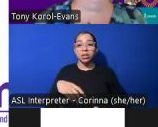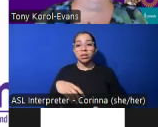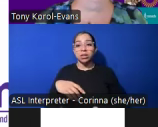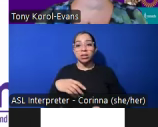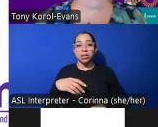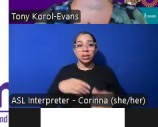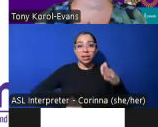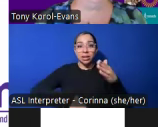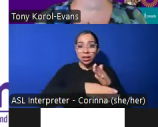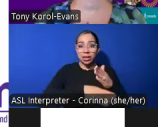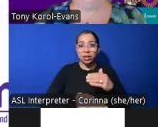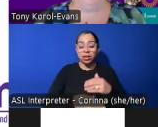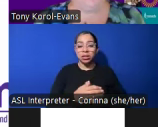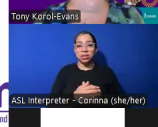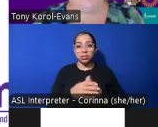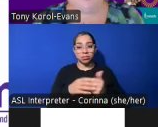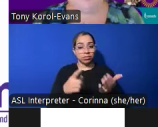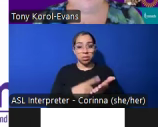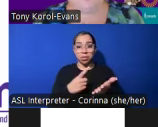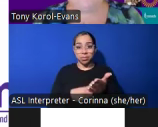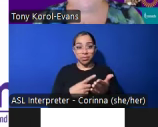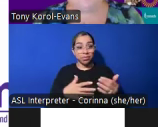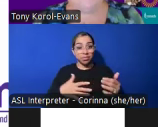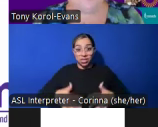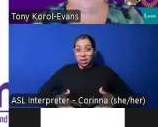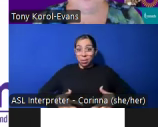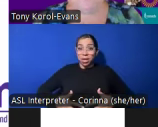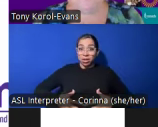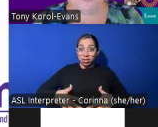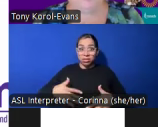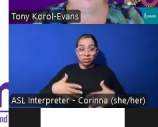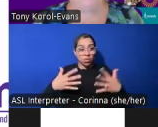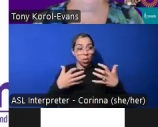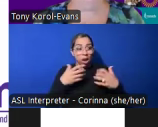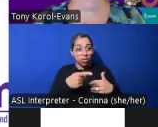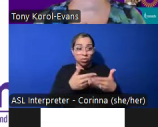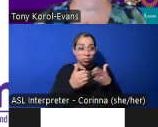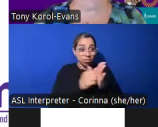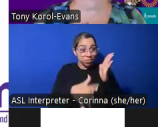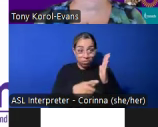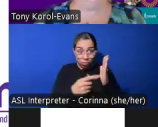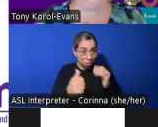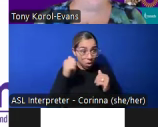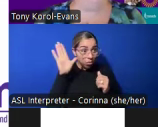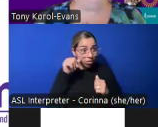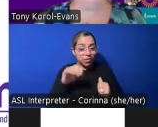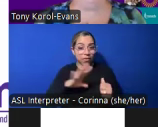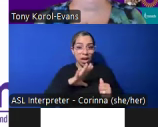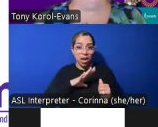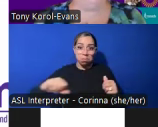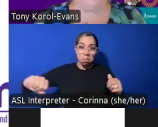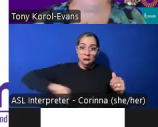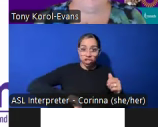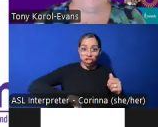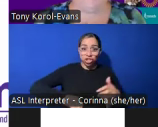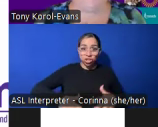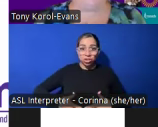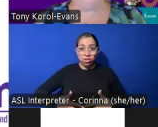sometimes punching them in the stomach if they want them to get rid of the baby, sometimes hitting them in